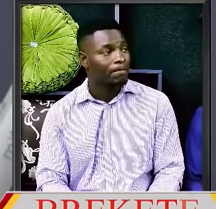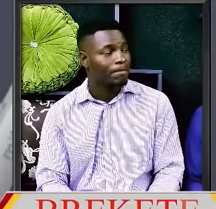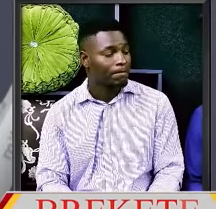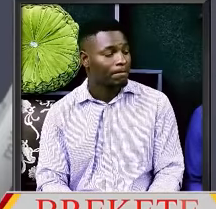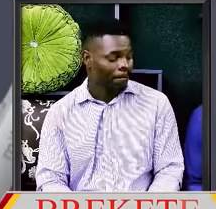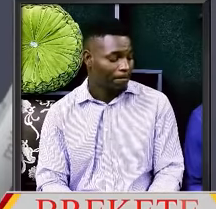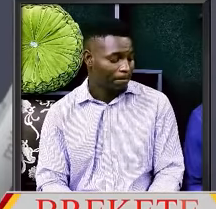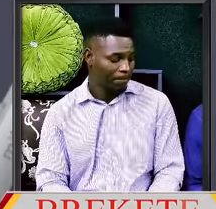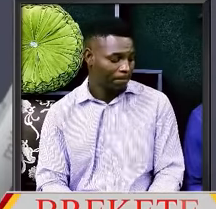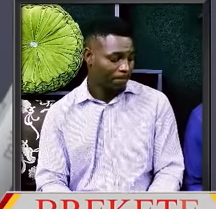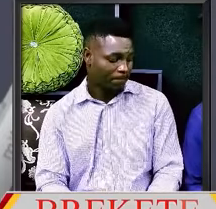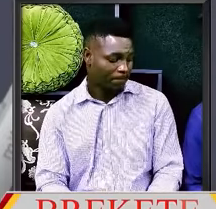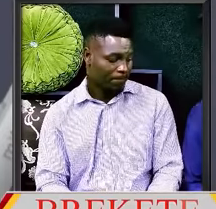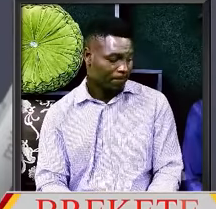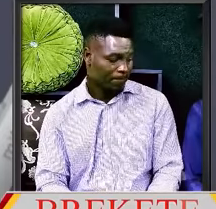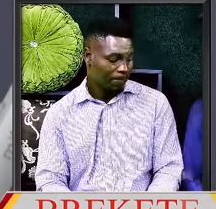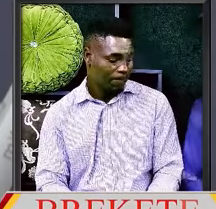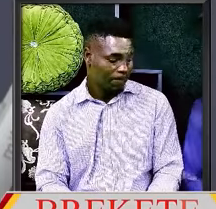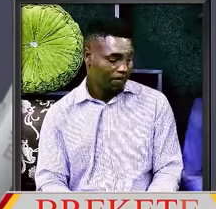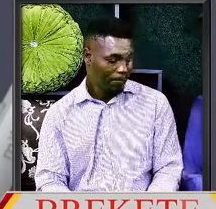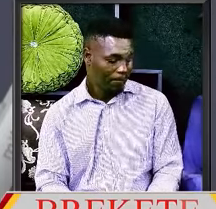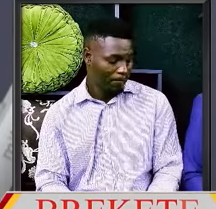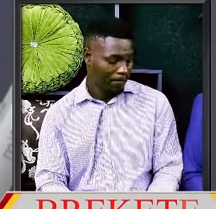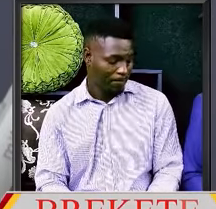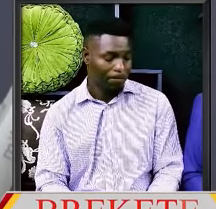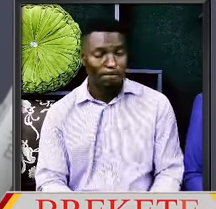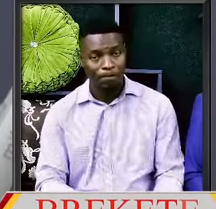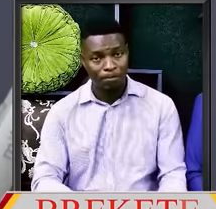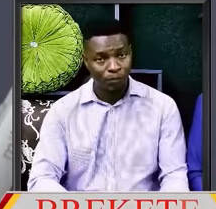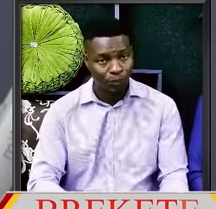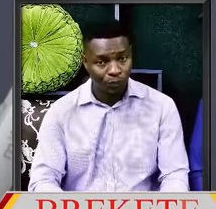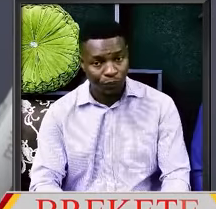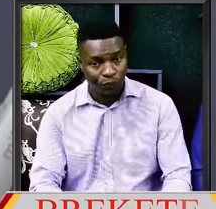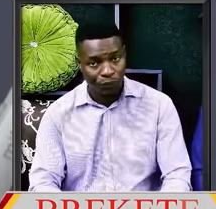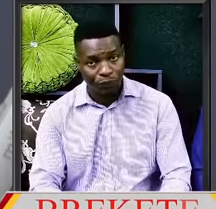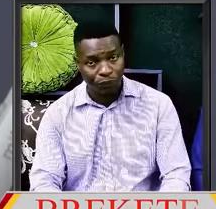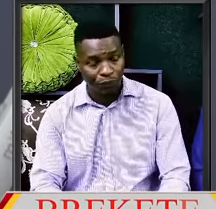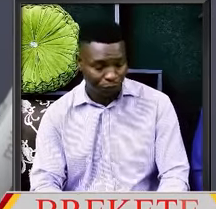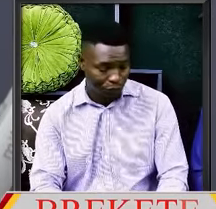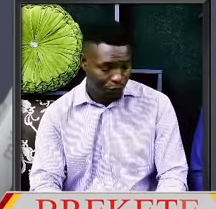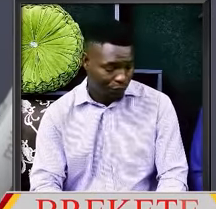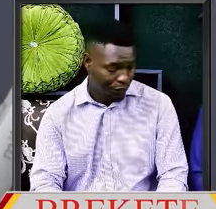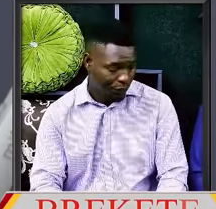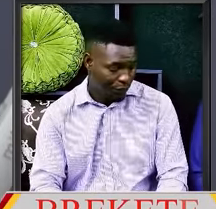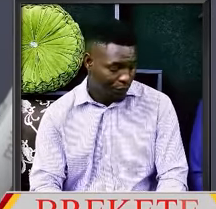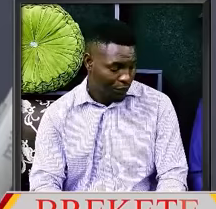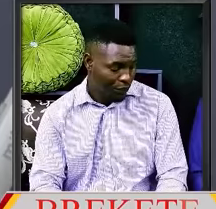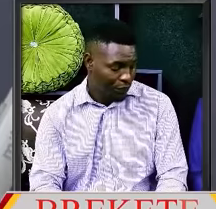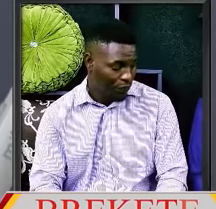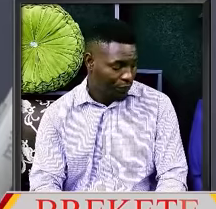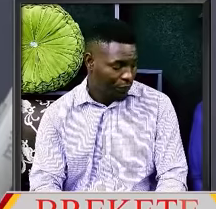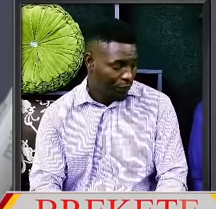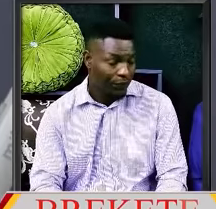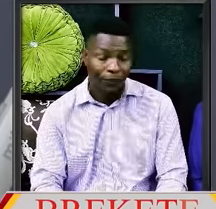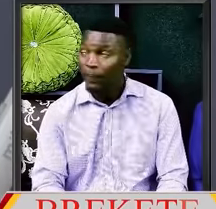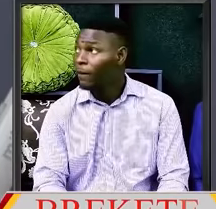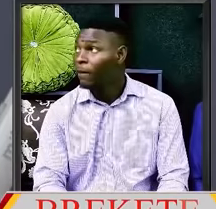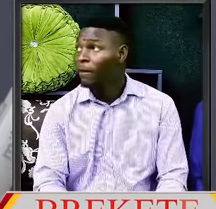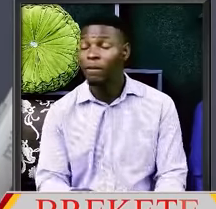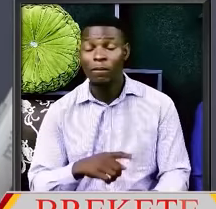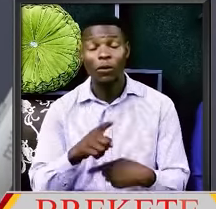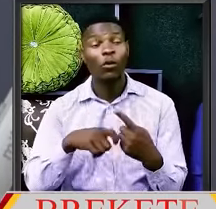died, and like you said this morning in your show, he said, when his son passed